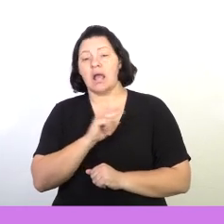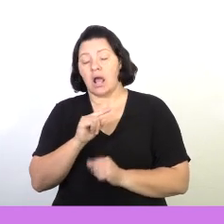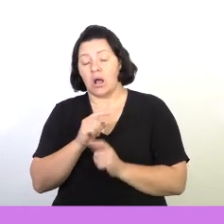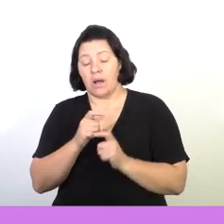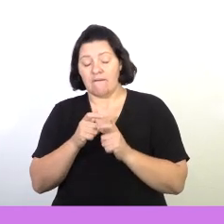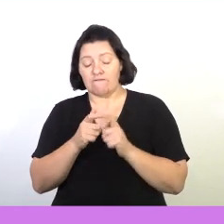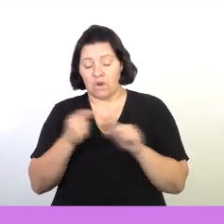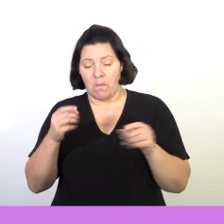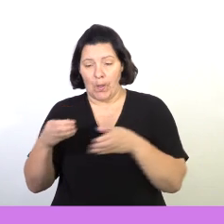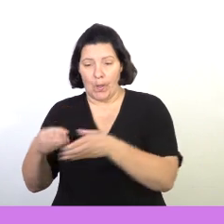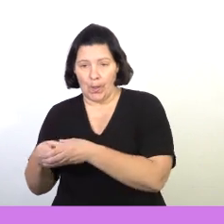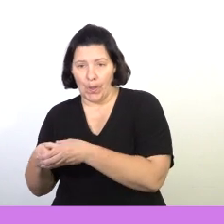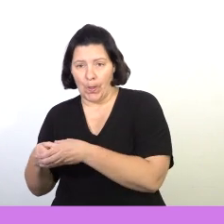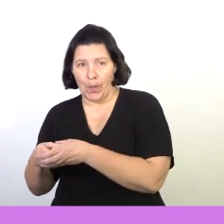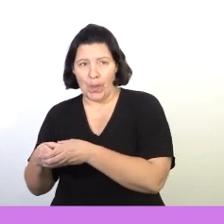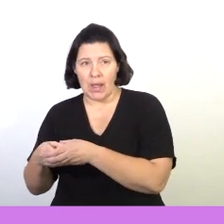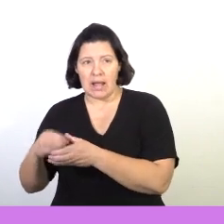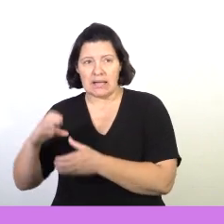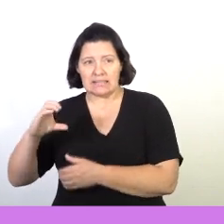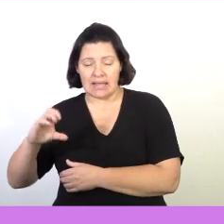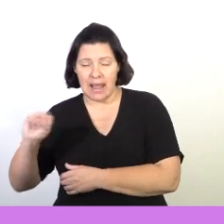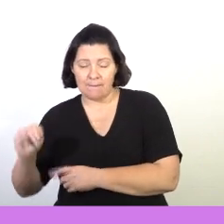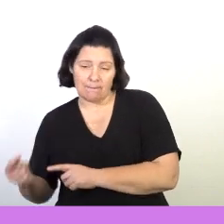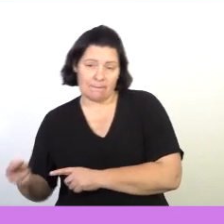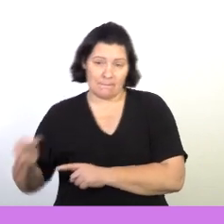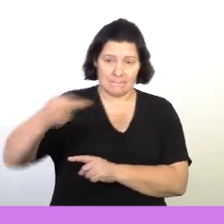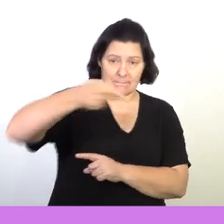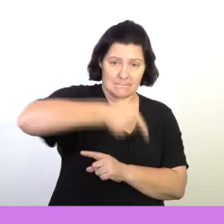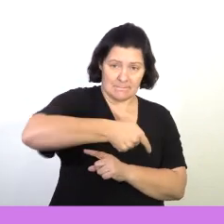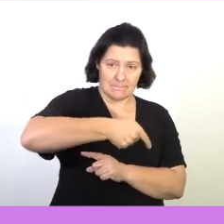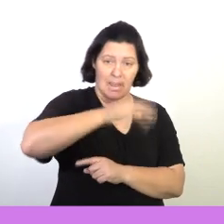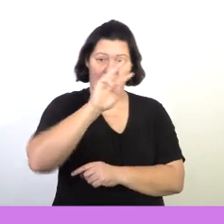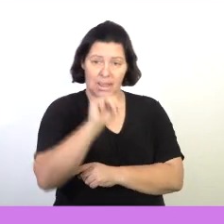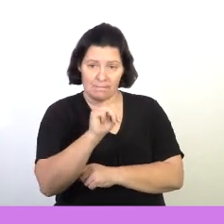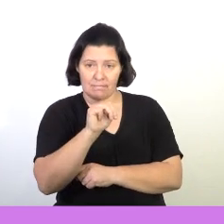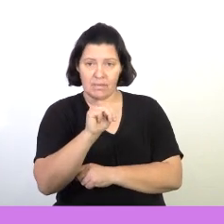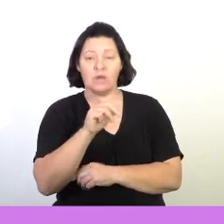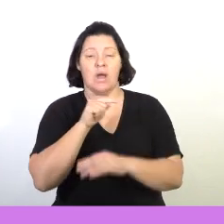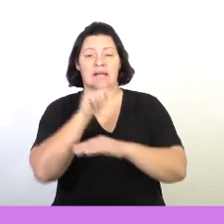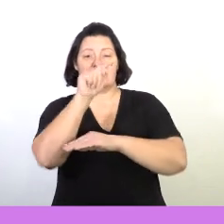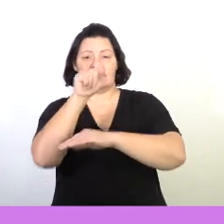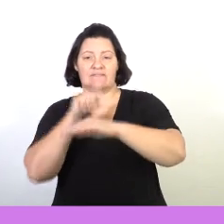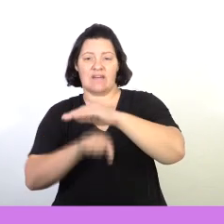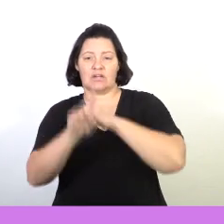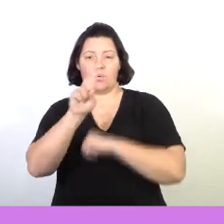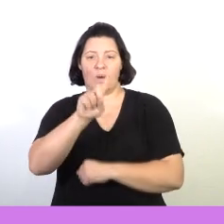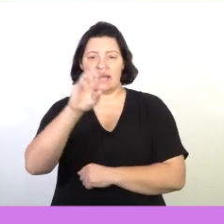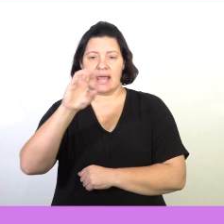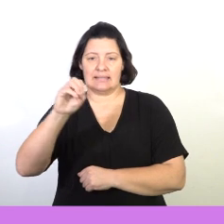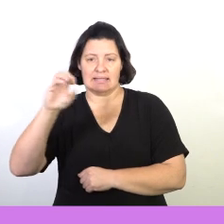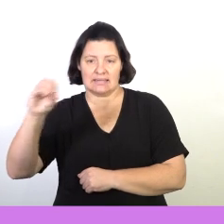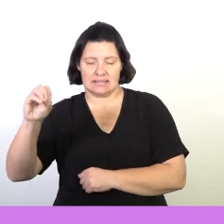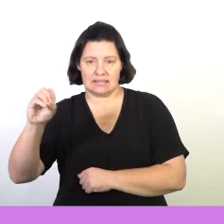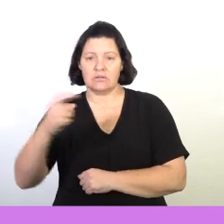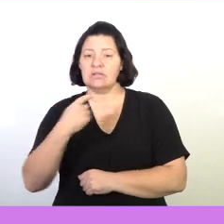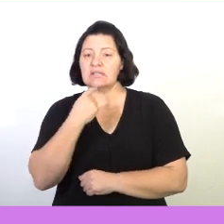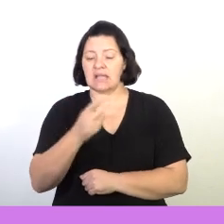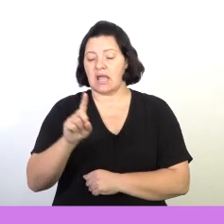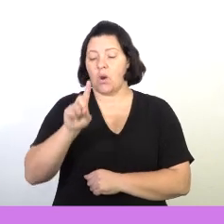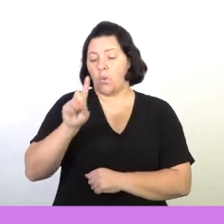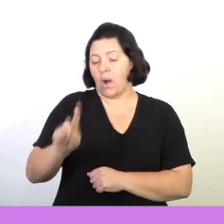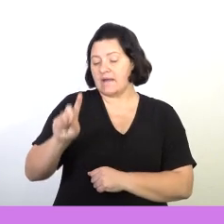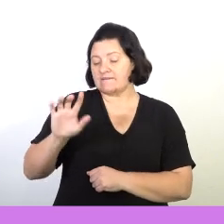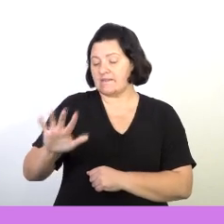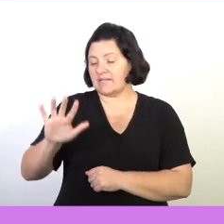a smaller unit to a bigger unit, we will then divide this by 100. So if we